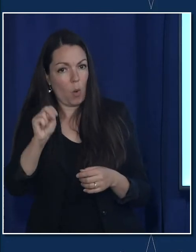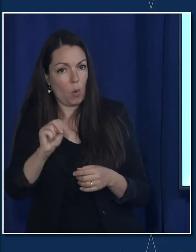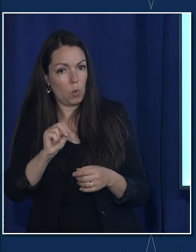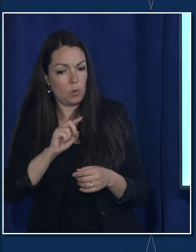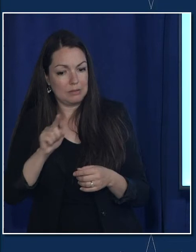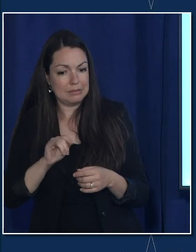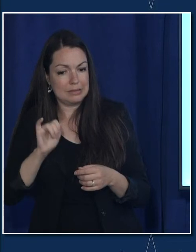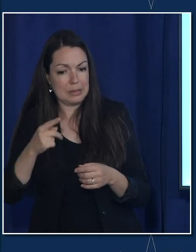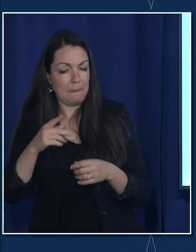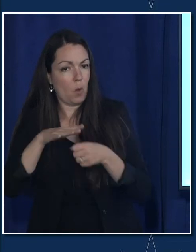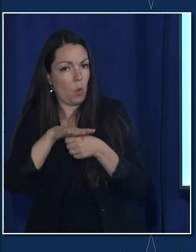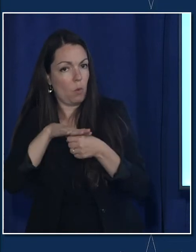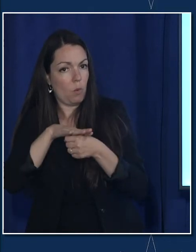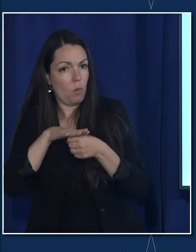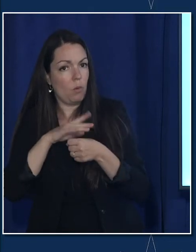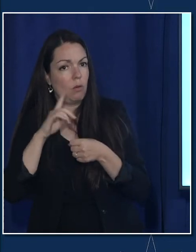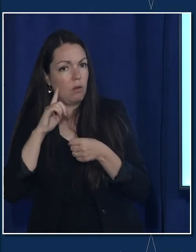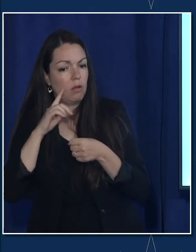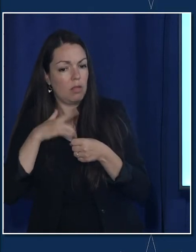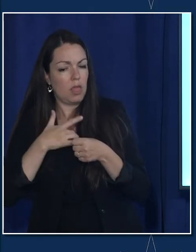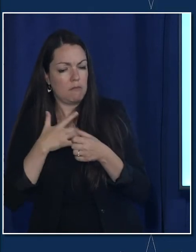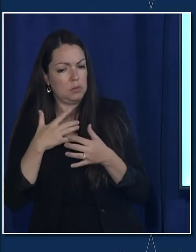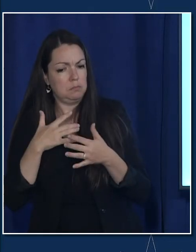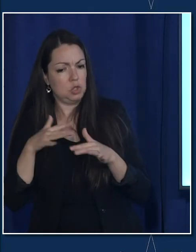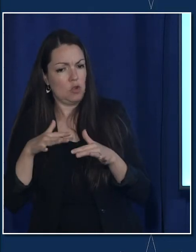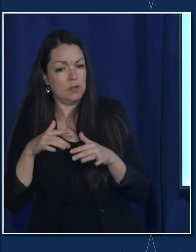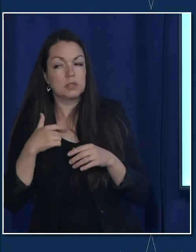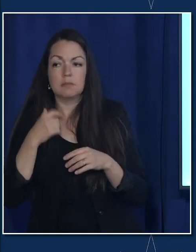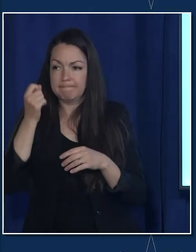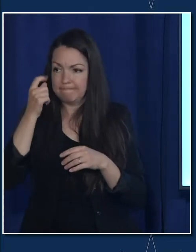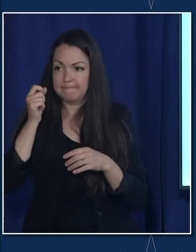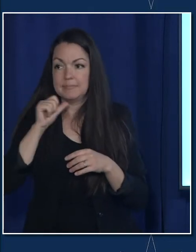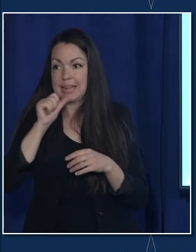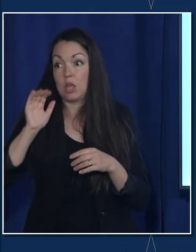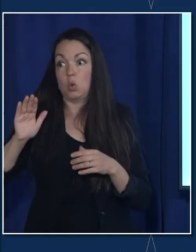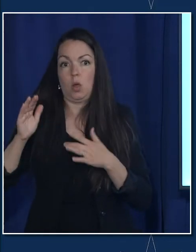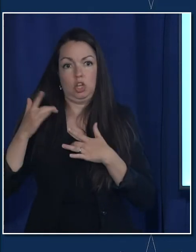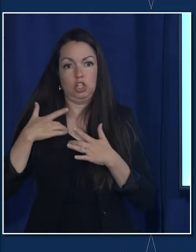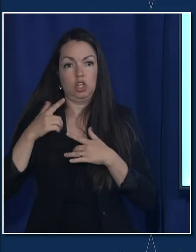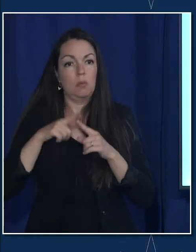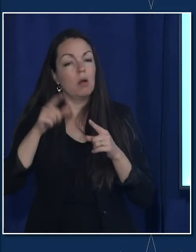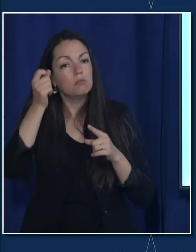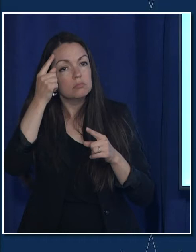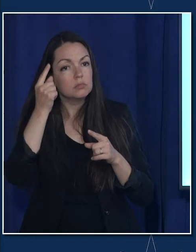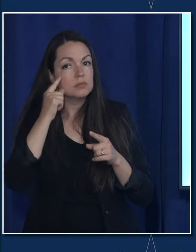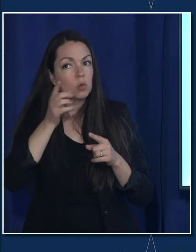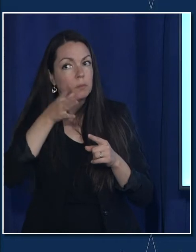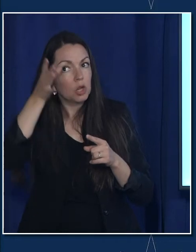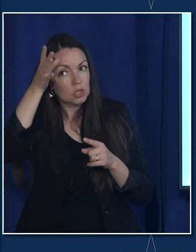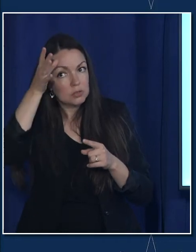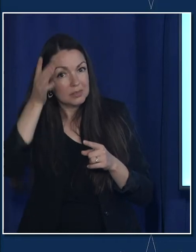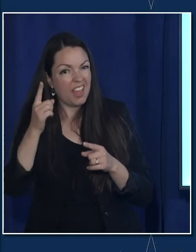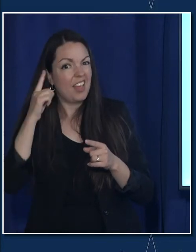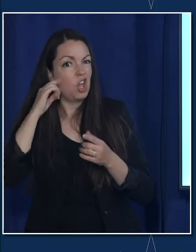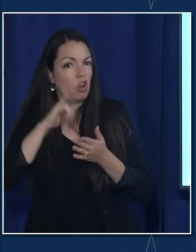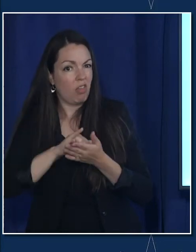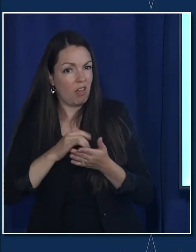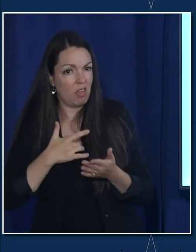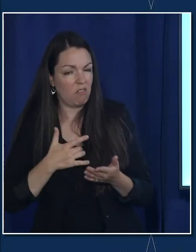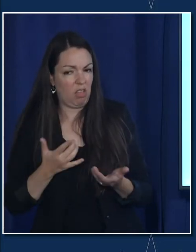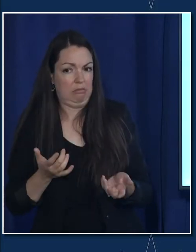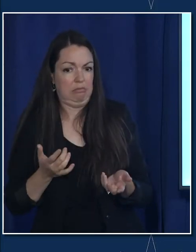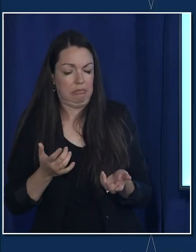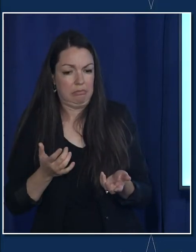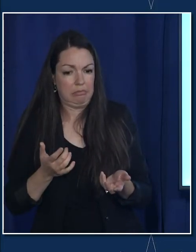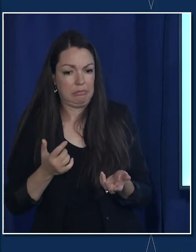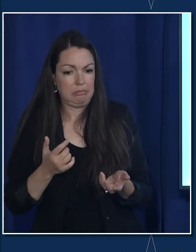very nervous? Yeah. I hear what you're saying, that that's not your chief concern, but for parents, when they hear that, right, it flies right in the face of